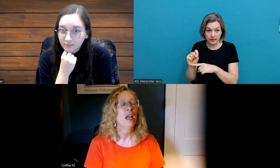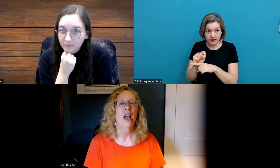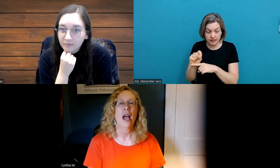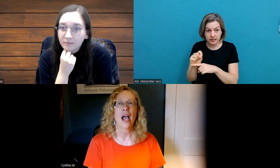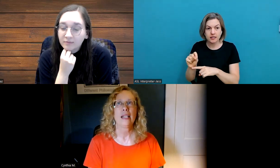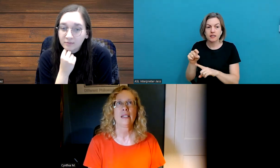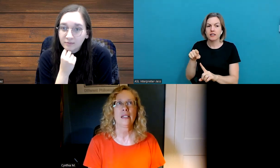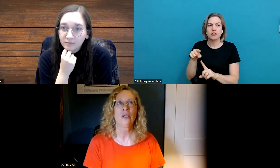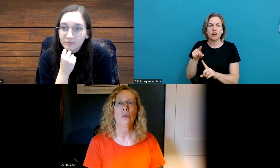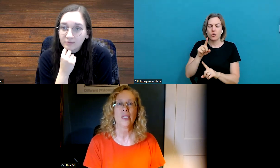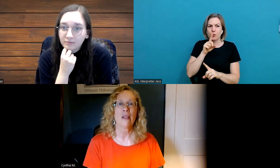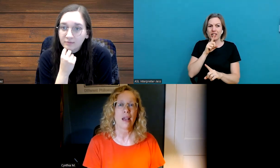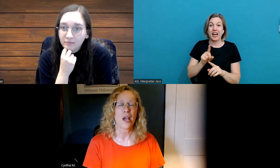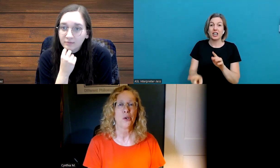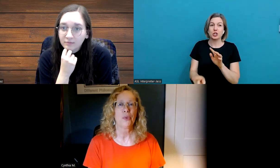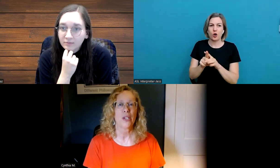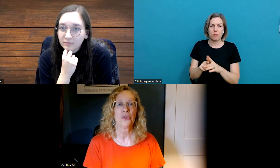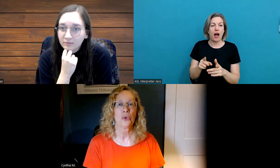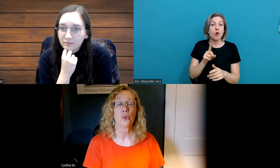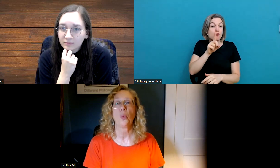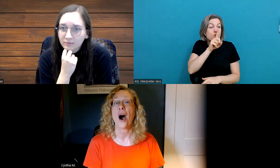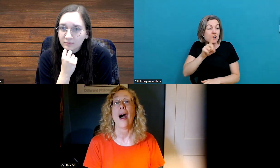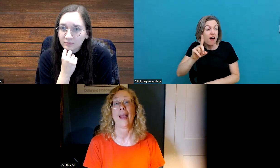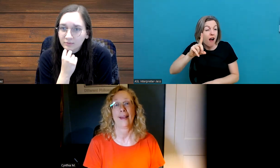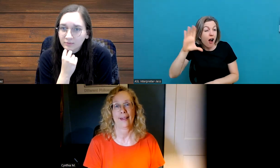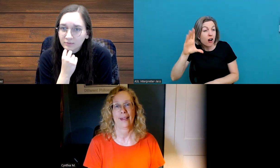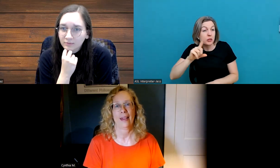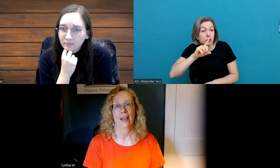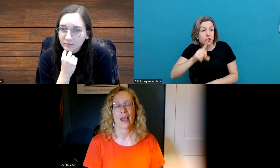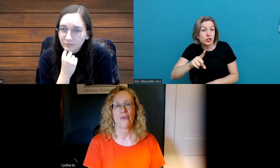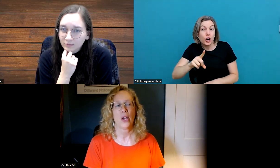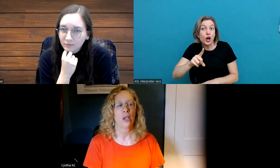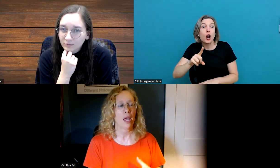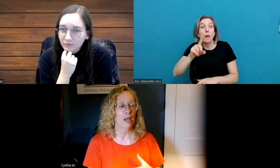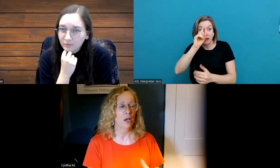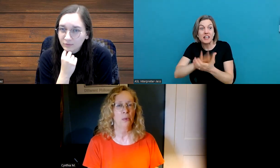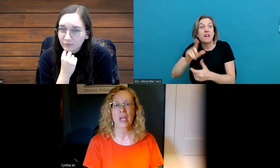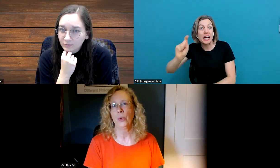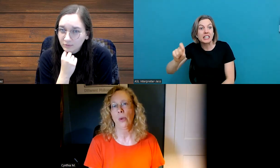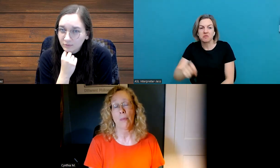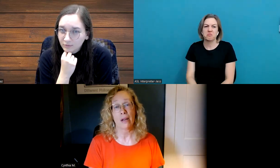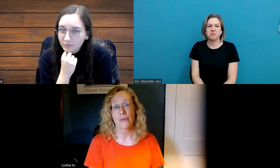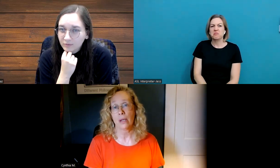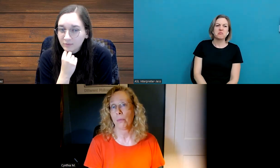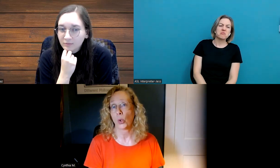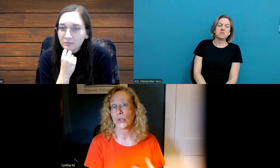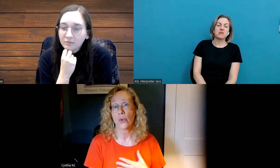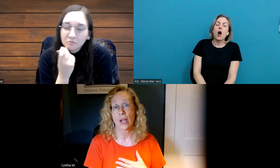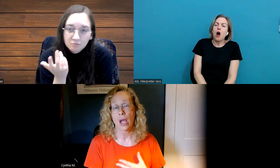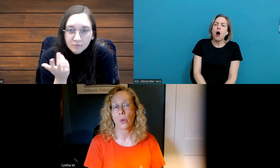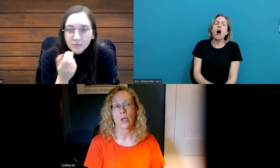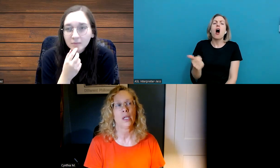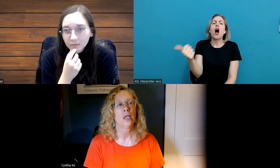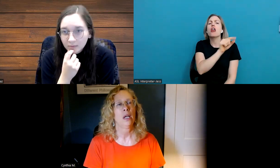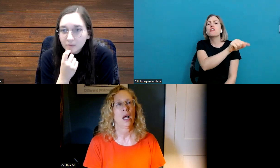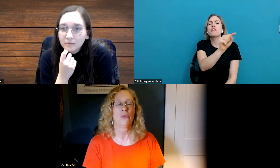training, I still was not 100% sure why. I felt like other people would benefit more so than